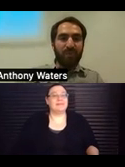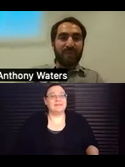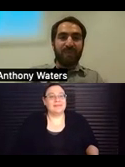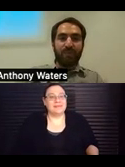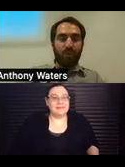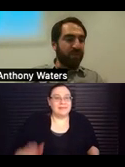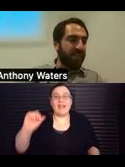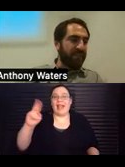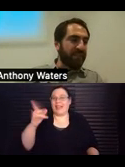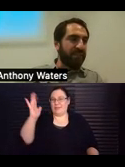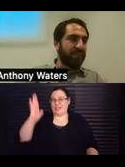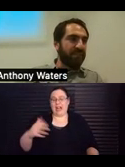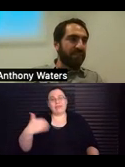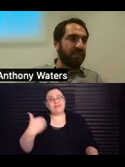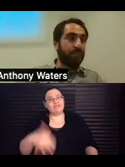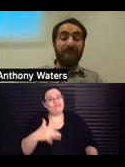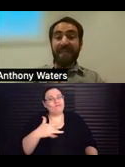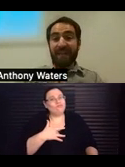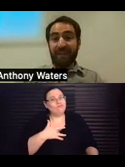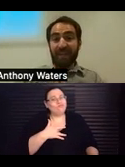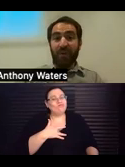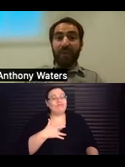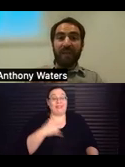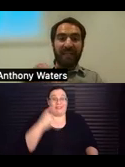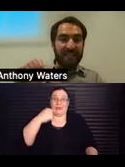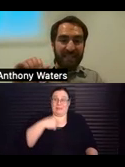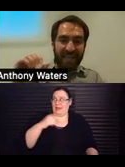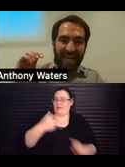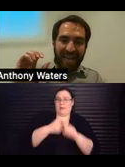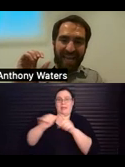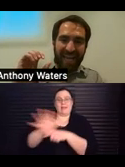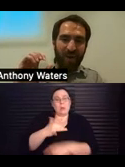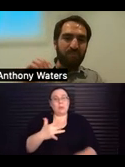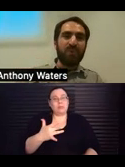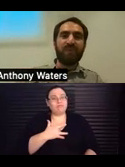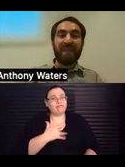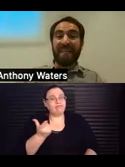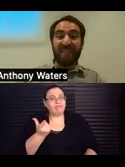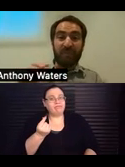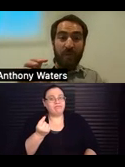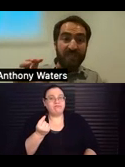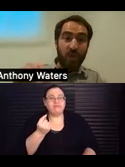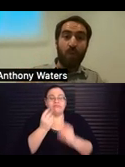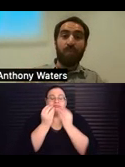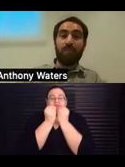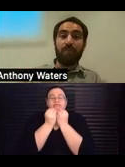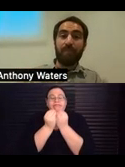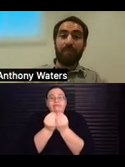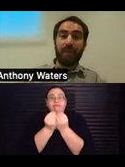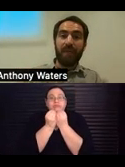Part of what's so moving for me in that video is how beautifully it illustrates